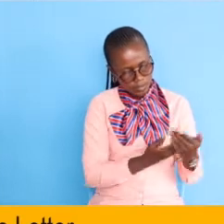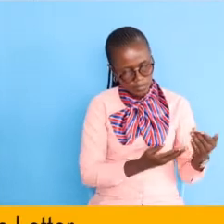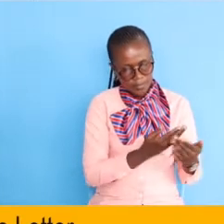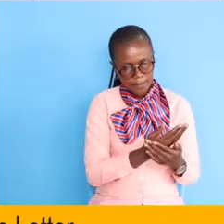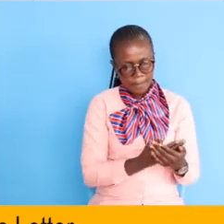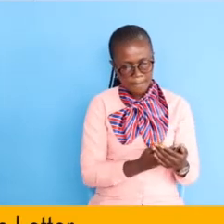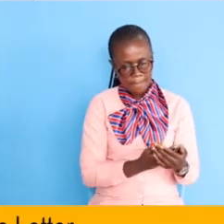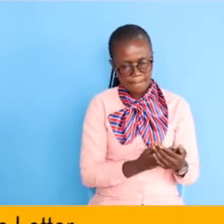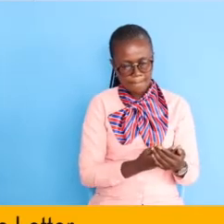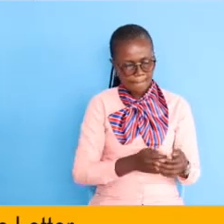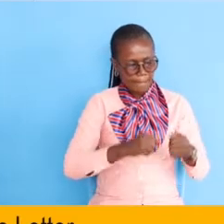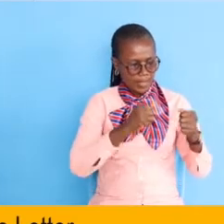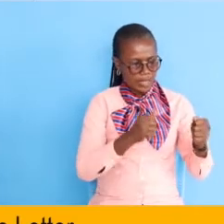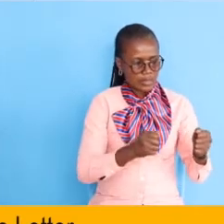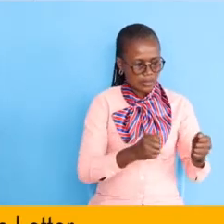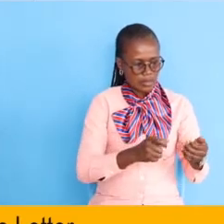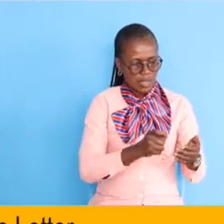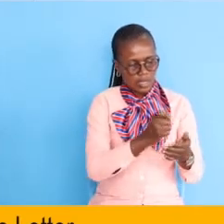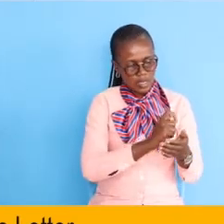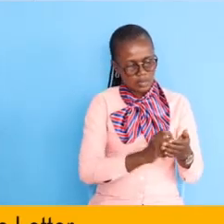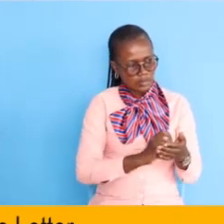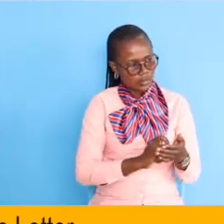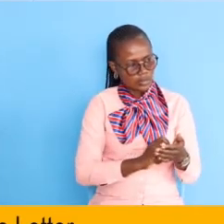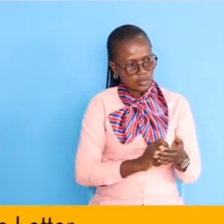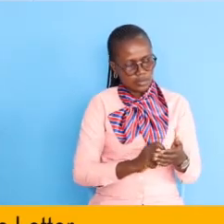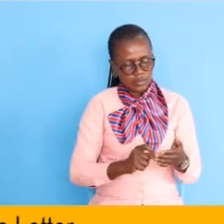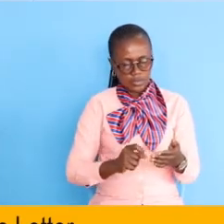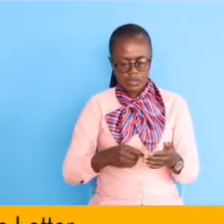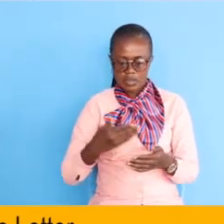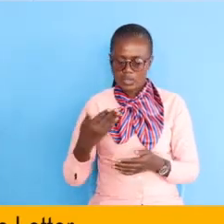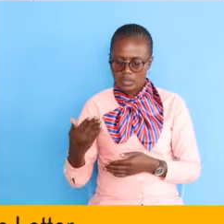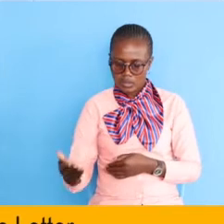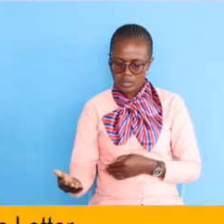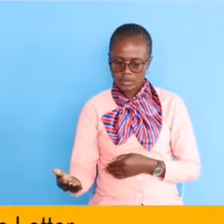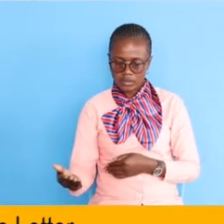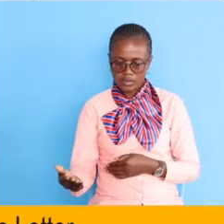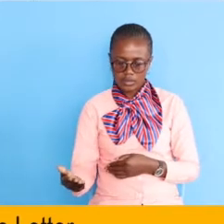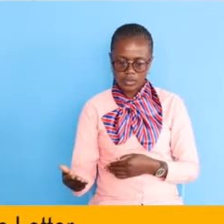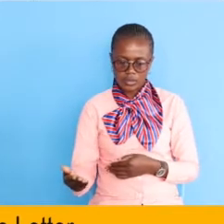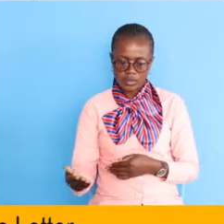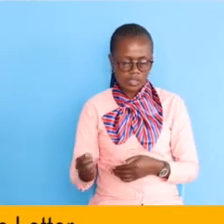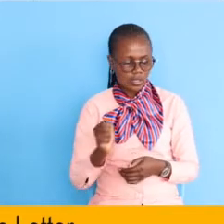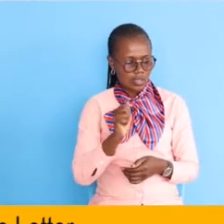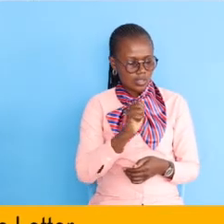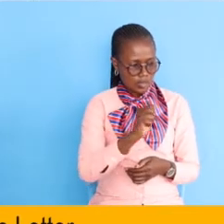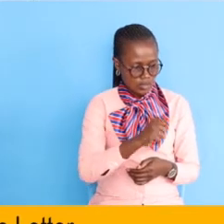has to quote, or she has to put those references. For when another person receives,